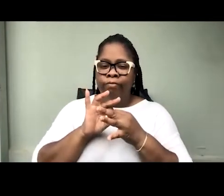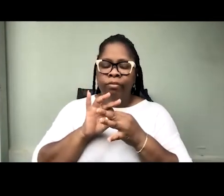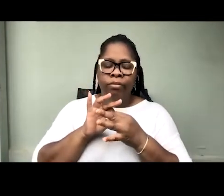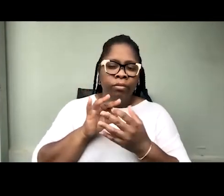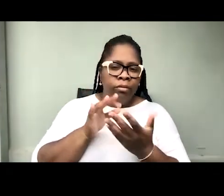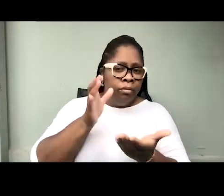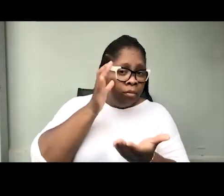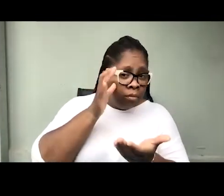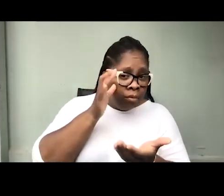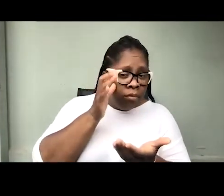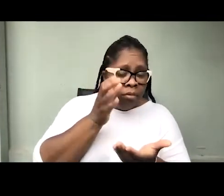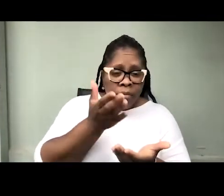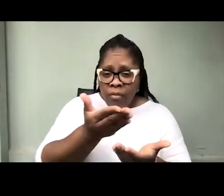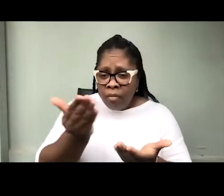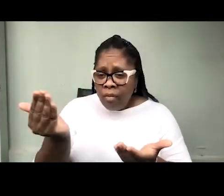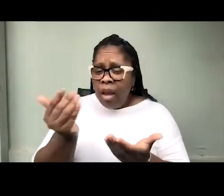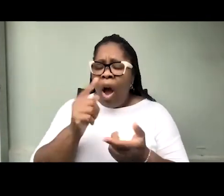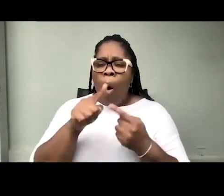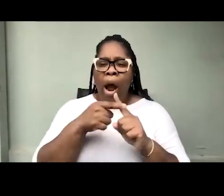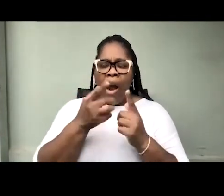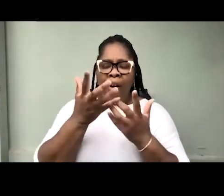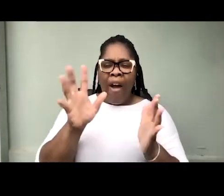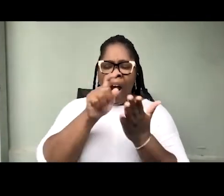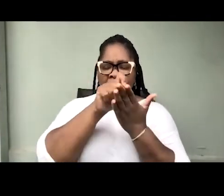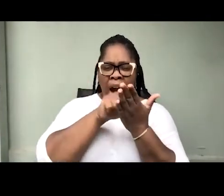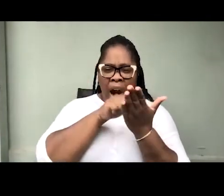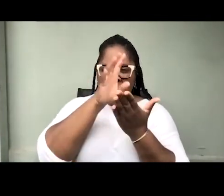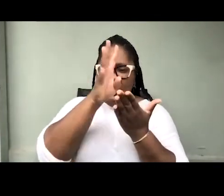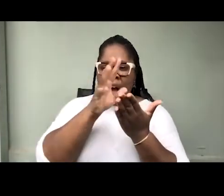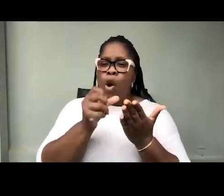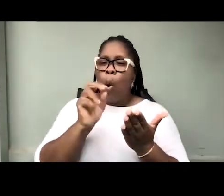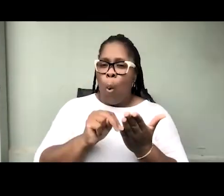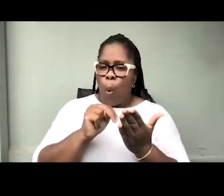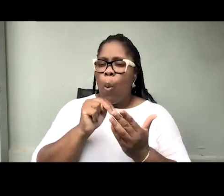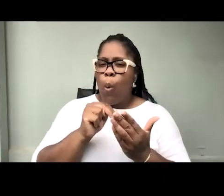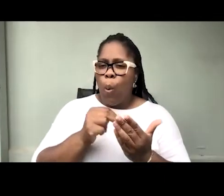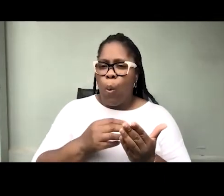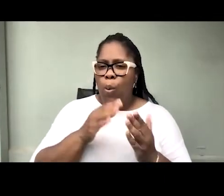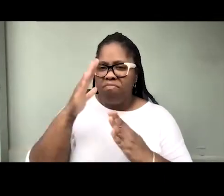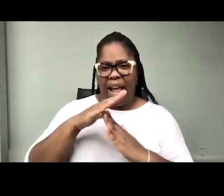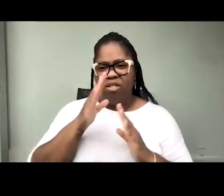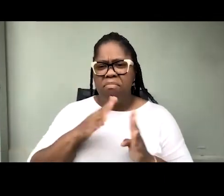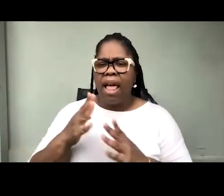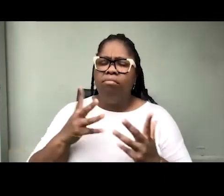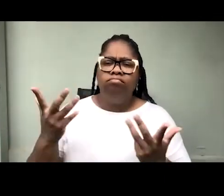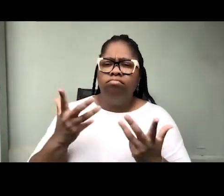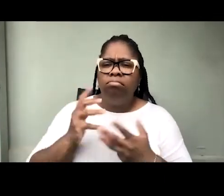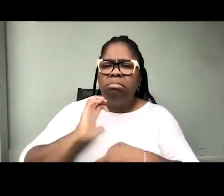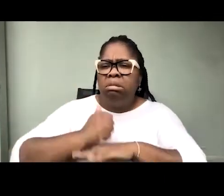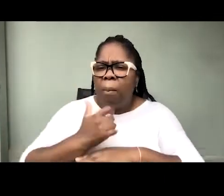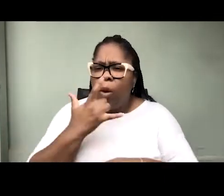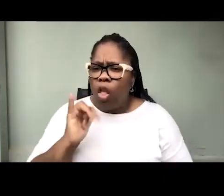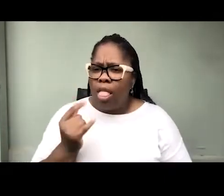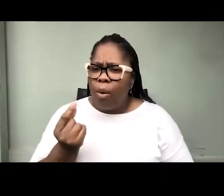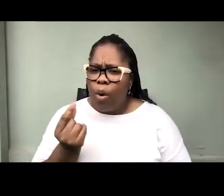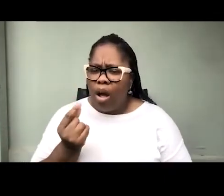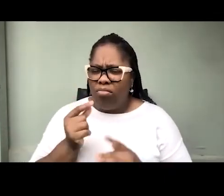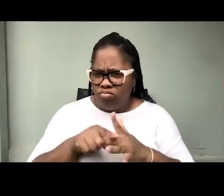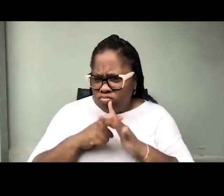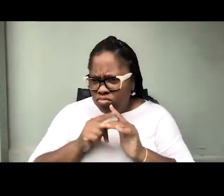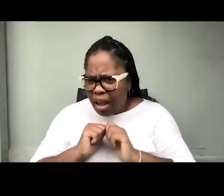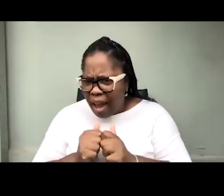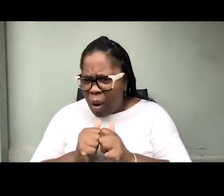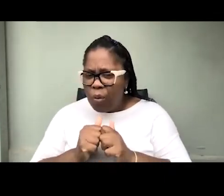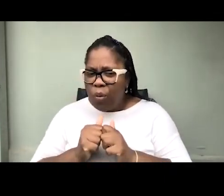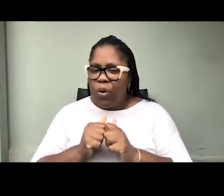from folks after they've written or developed their own master plan and what their implementation process has been like. So I don't